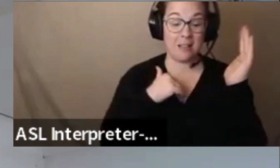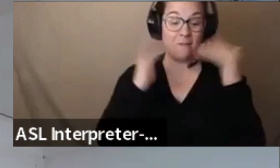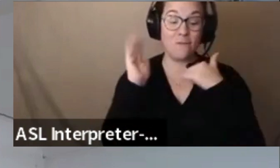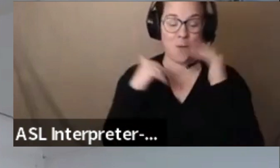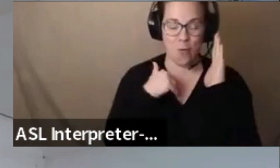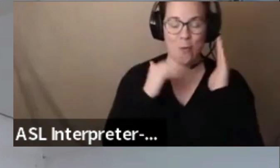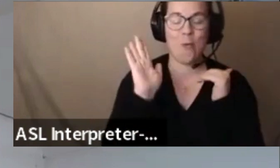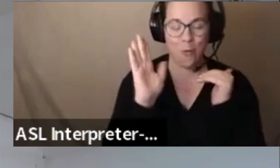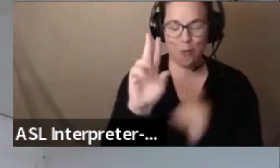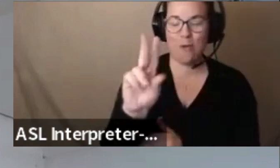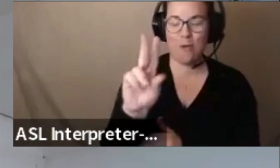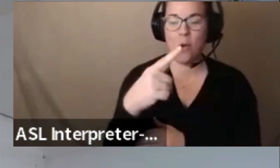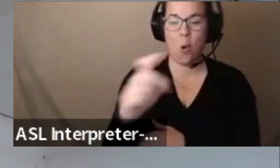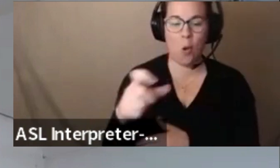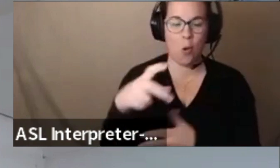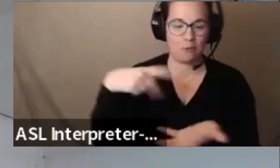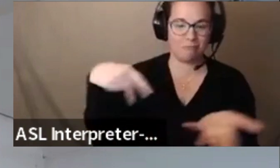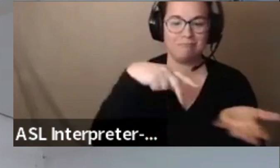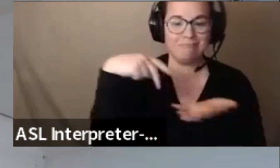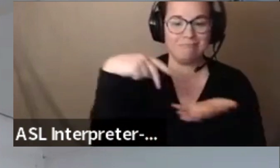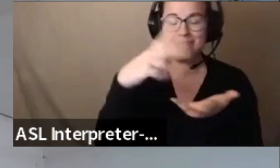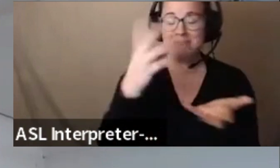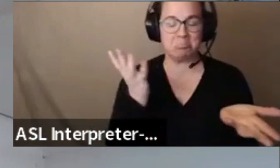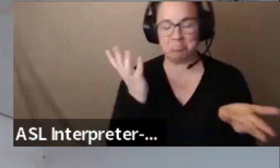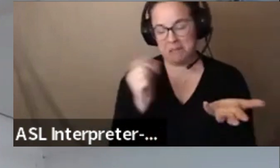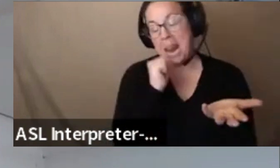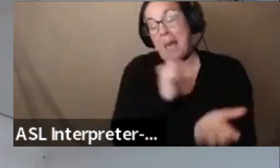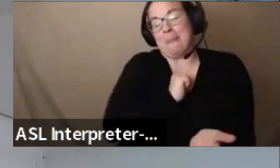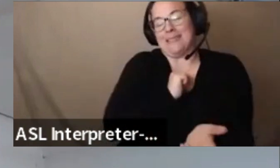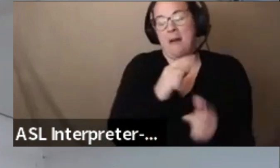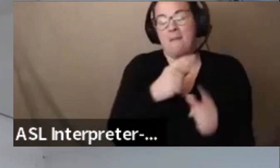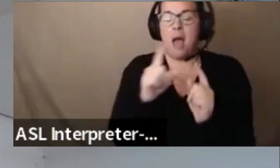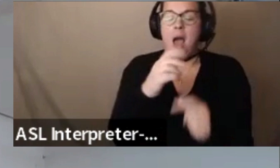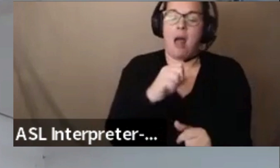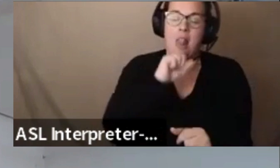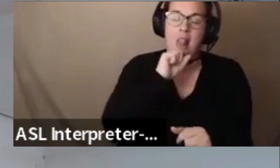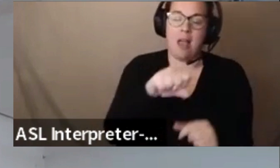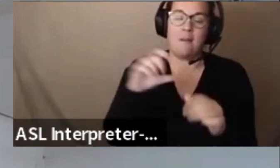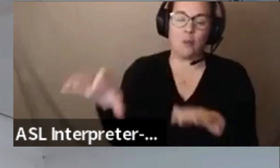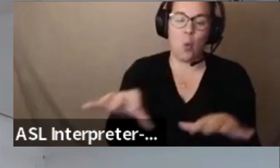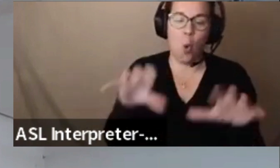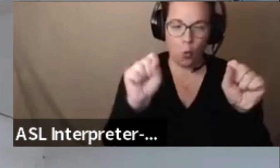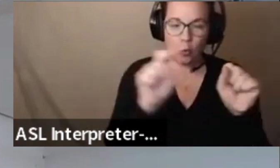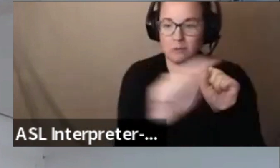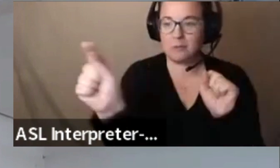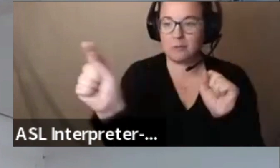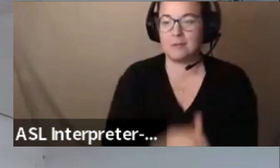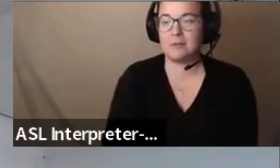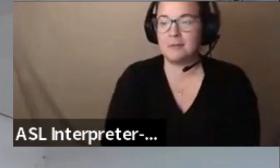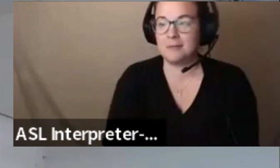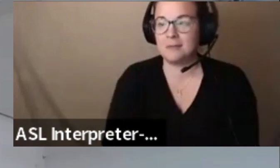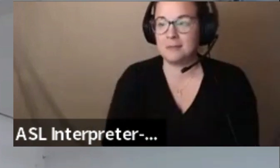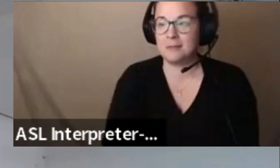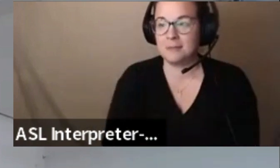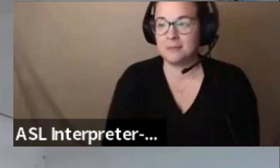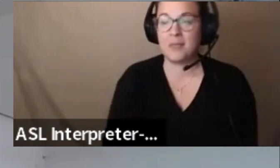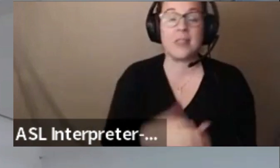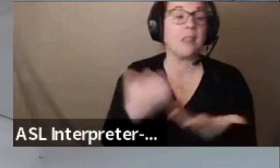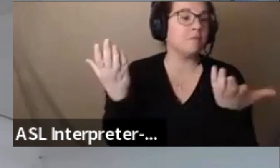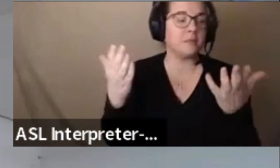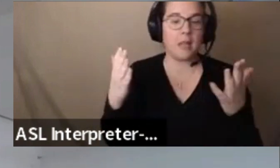and in Manchester and in Birmingham and never in Nottingham yet, and Leeds